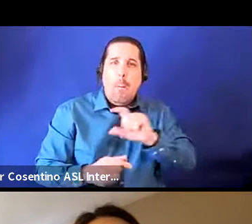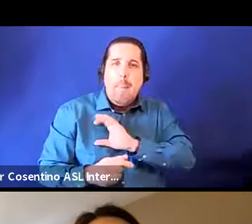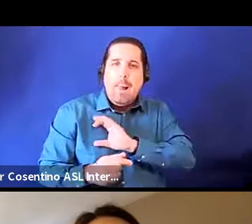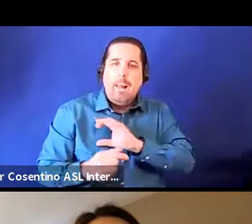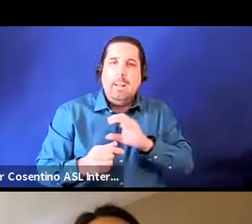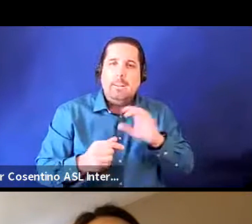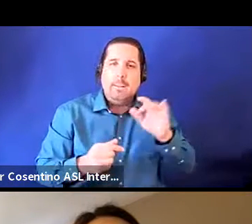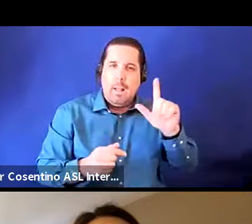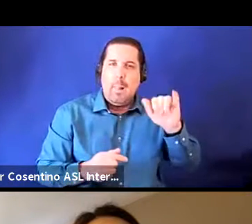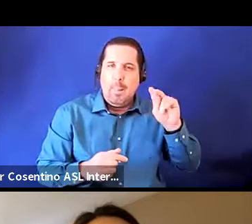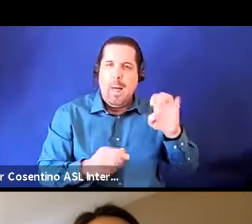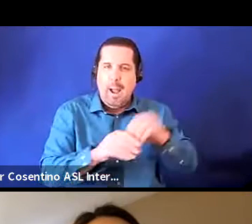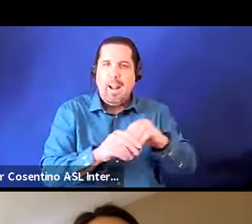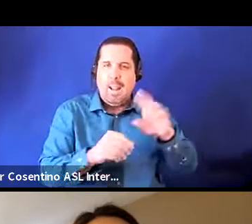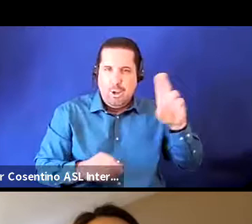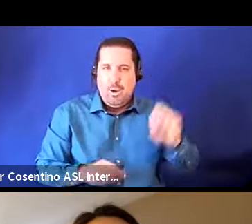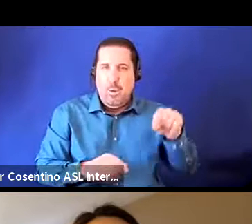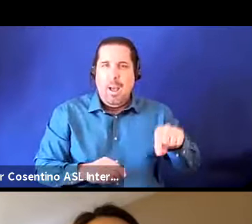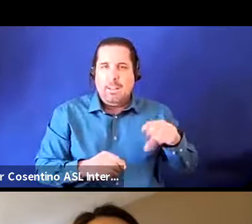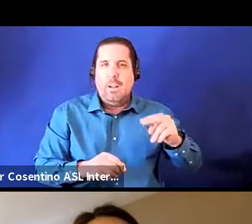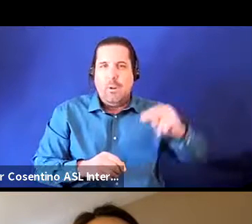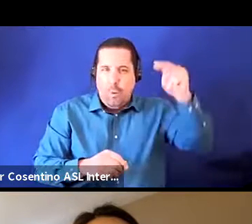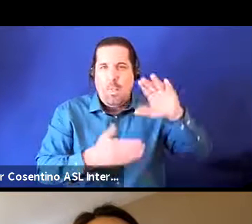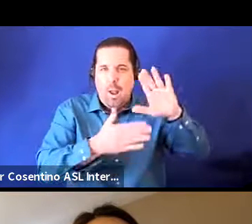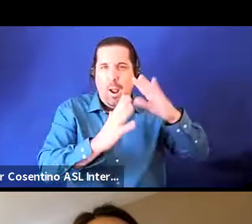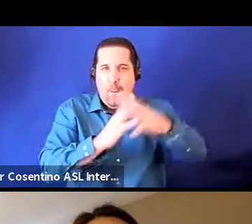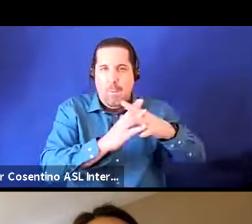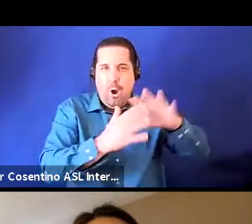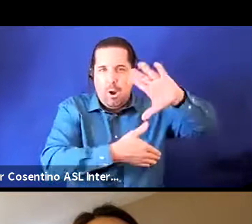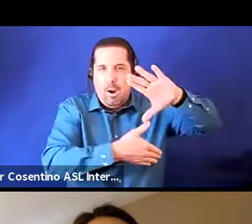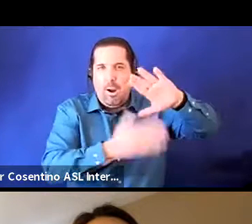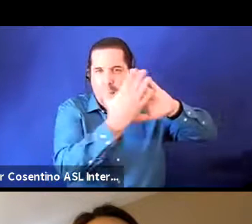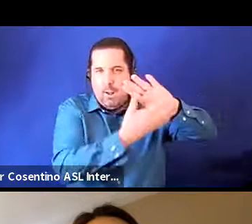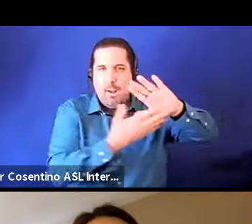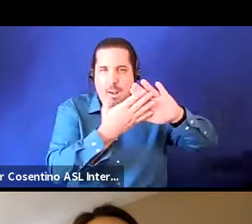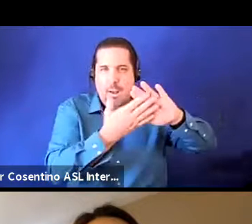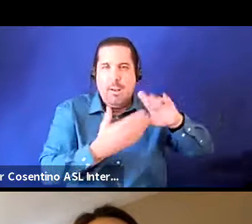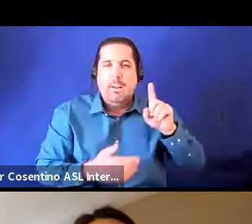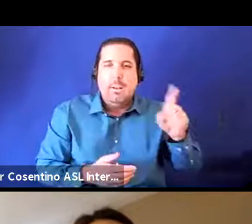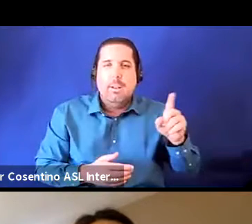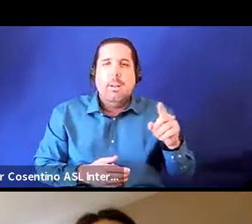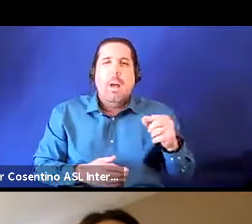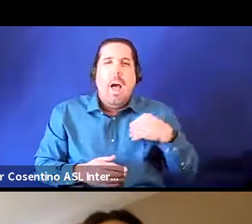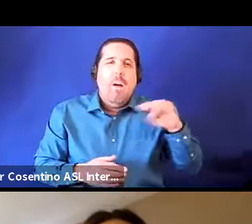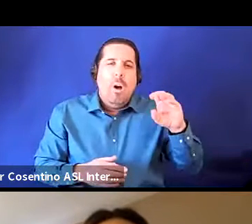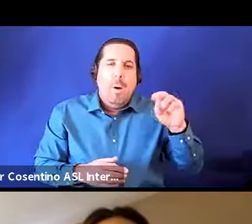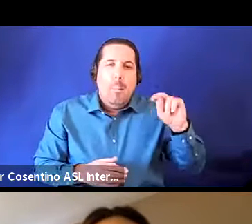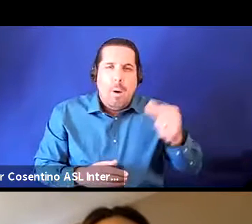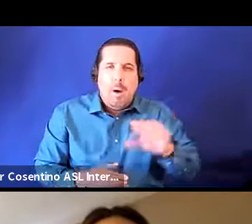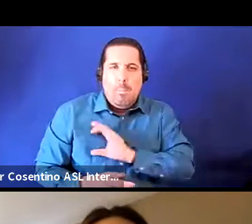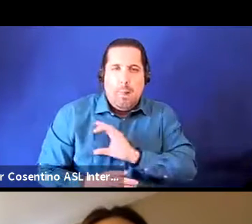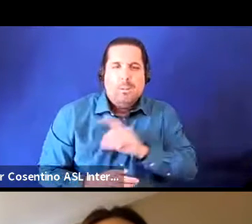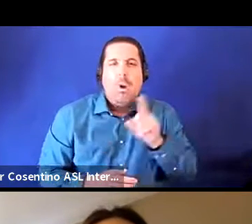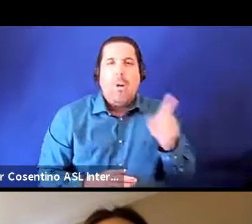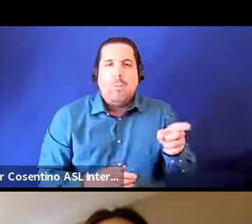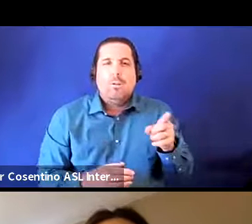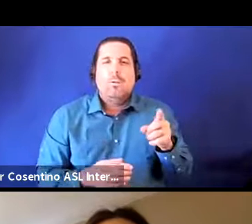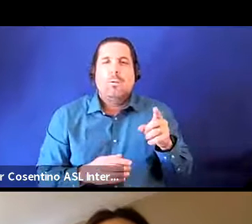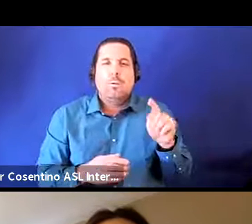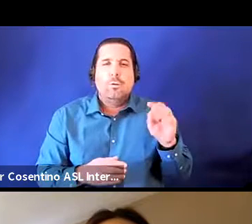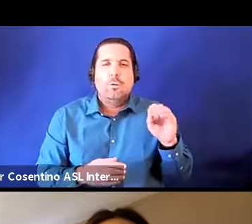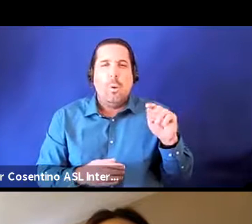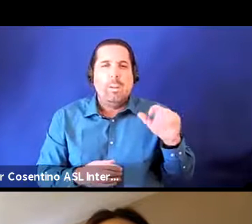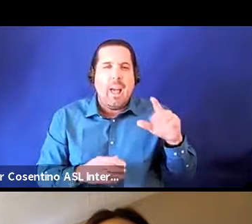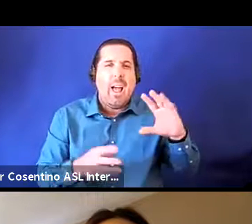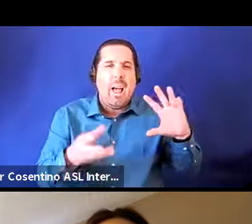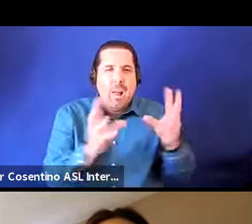America. Viet Thanh Nguyen, the winner of the Pulitzer Prize, writes about the Hmong police officer, To Thao, who was there